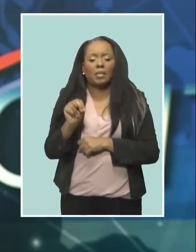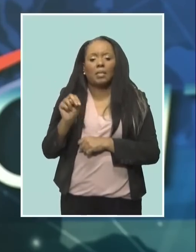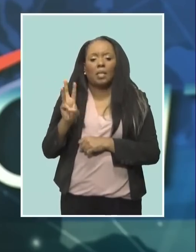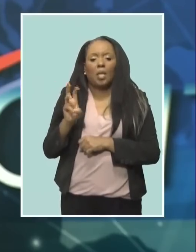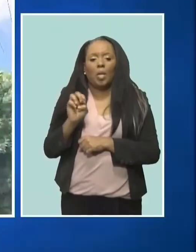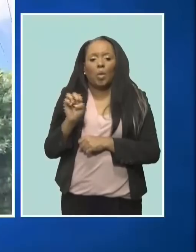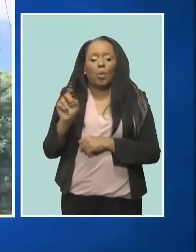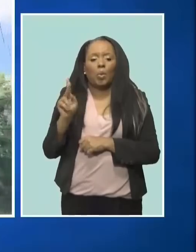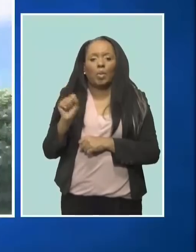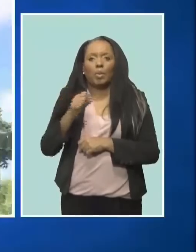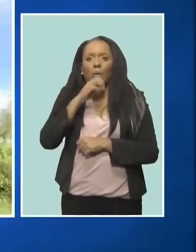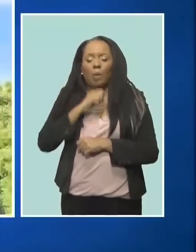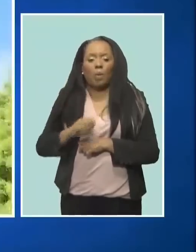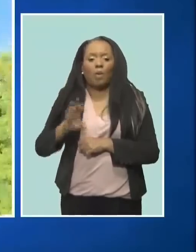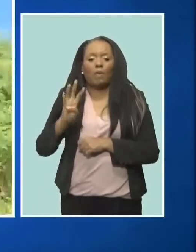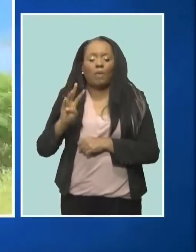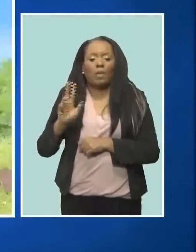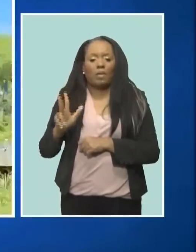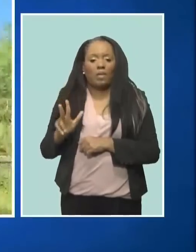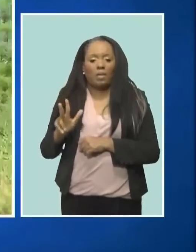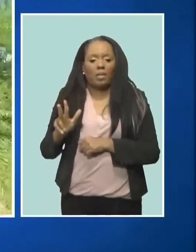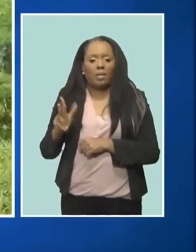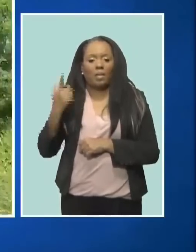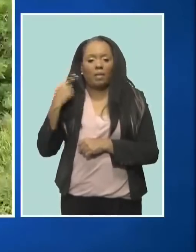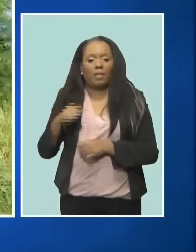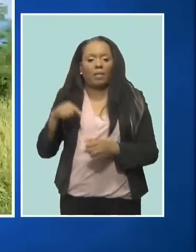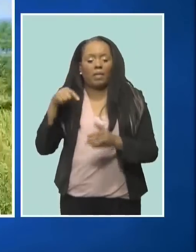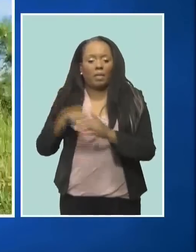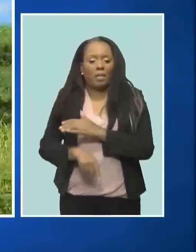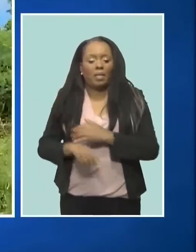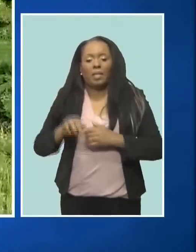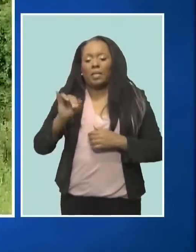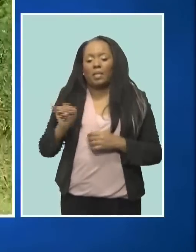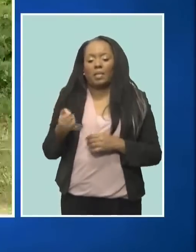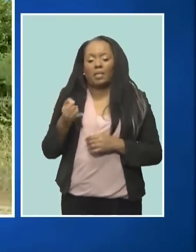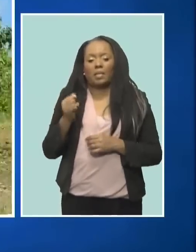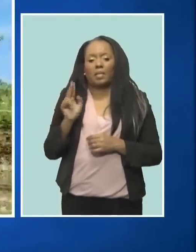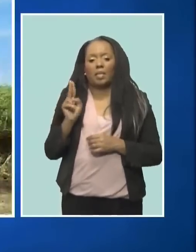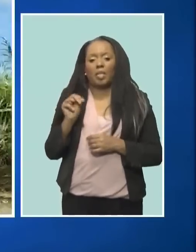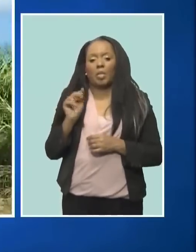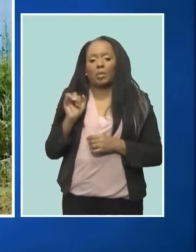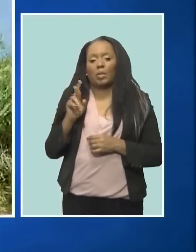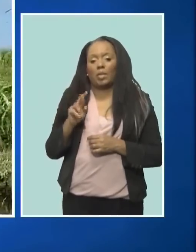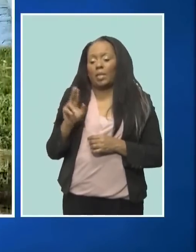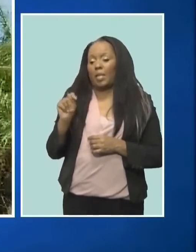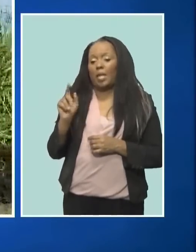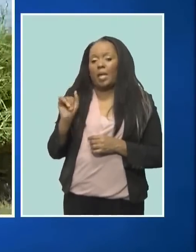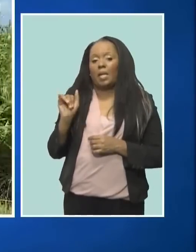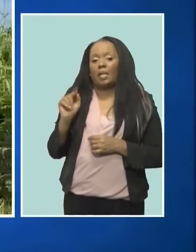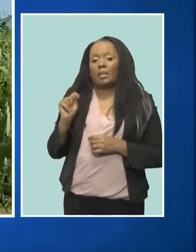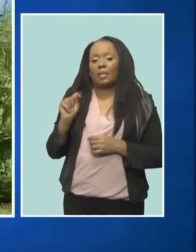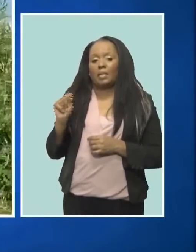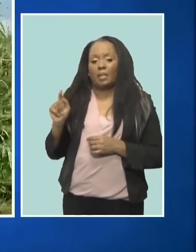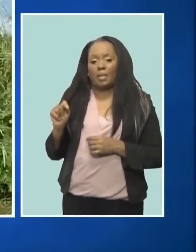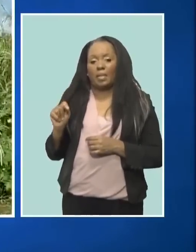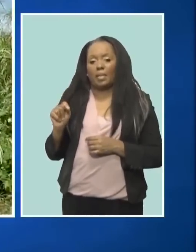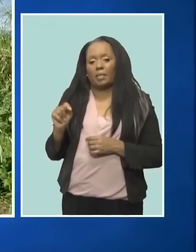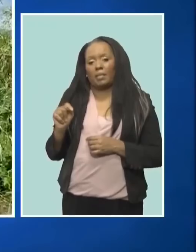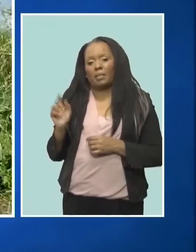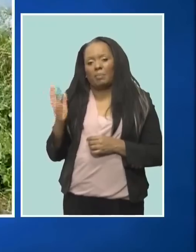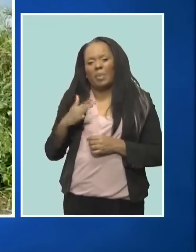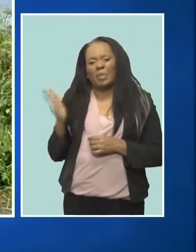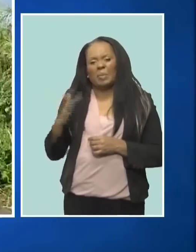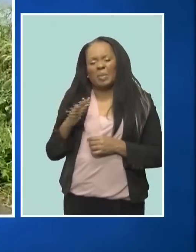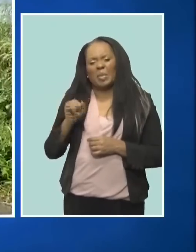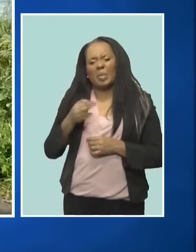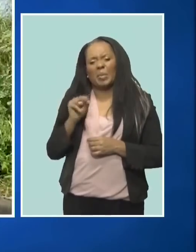Jason Corey Omar Weeks, 43 years, of Moncrief St. Philip, for the murder of Junior Tate between June